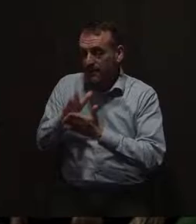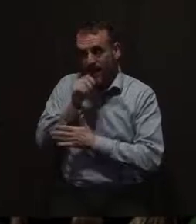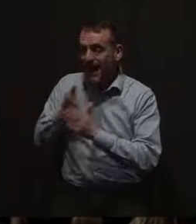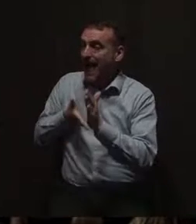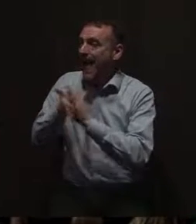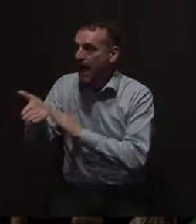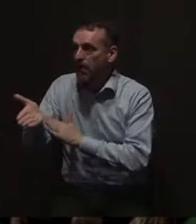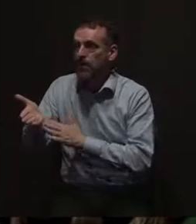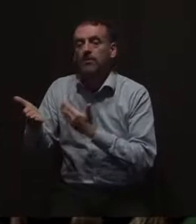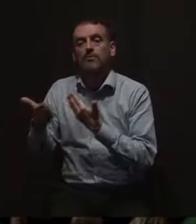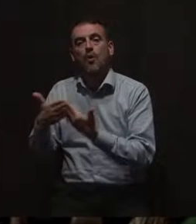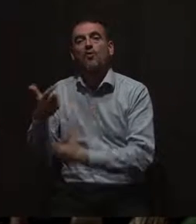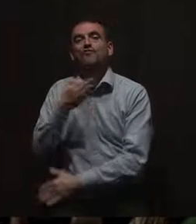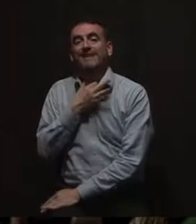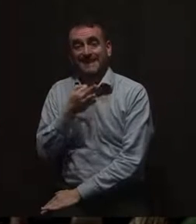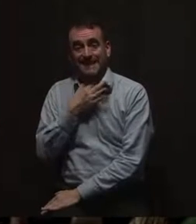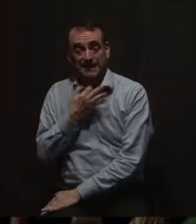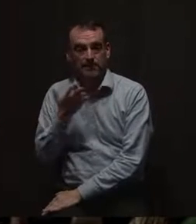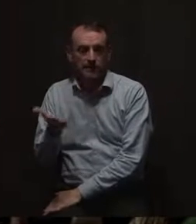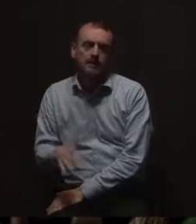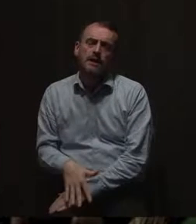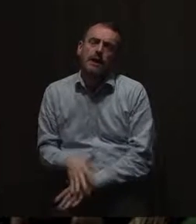about kind of,